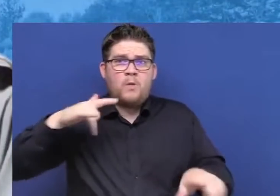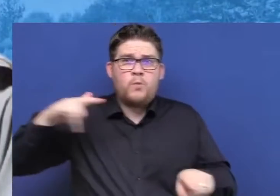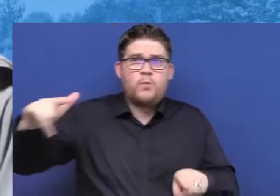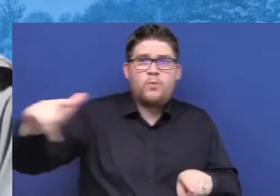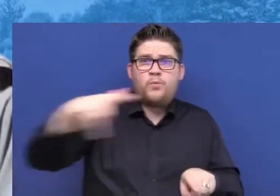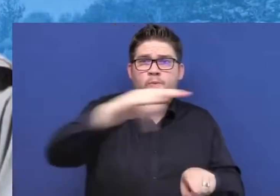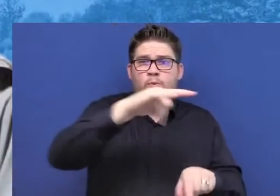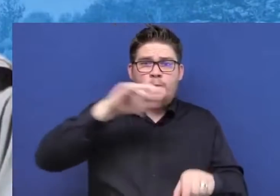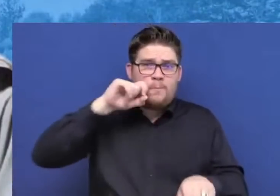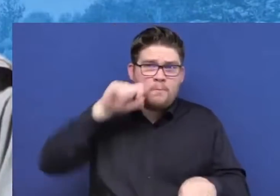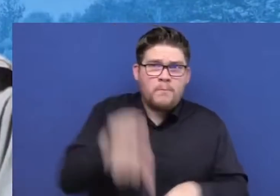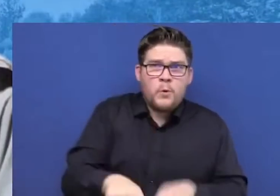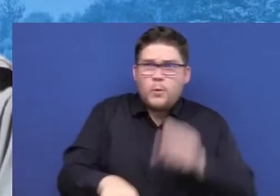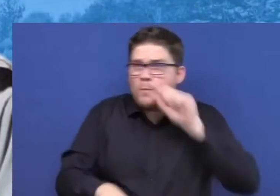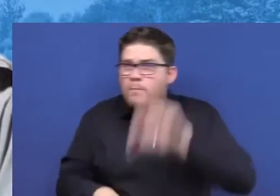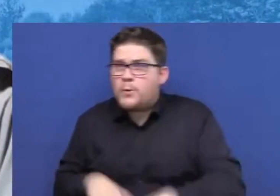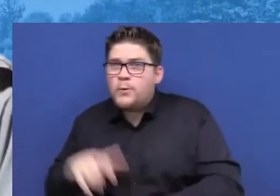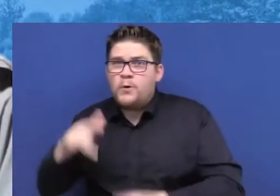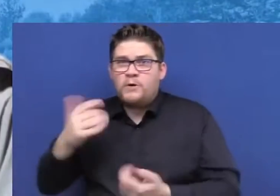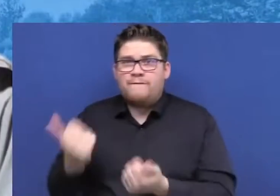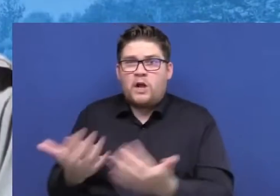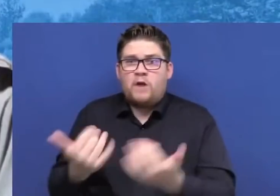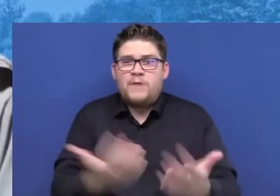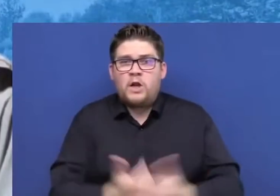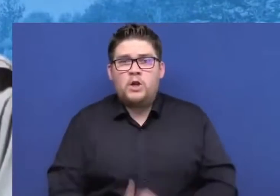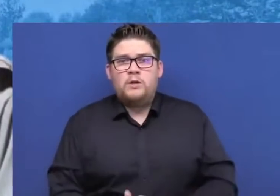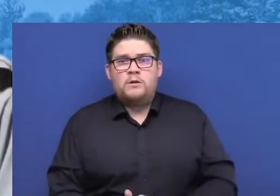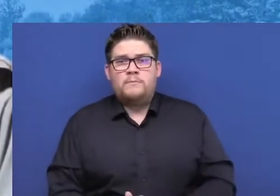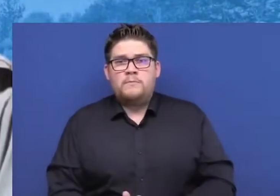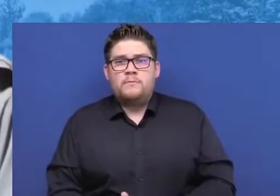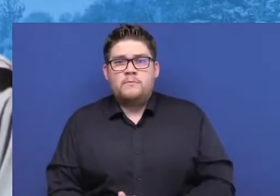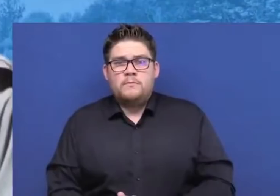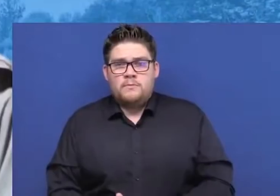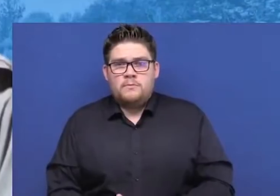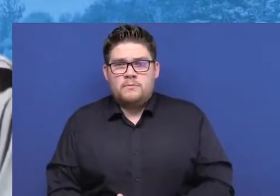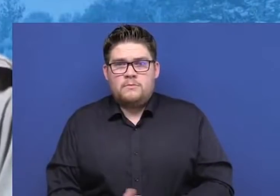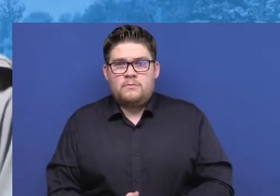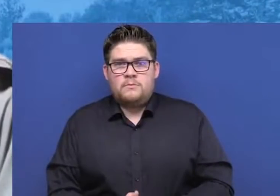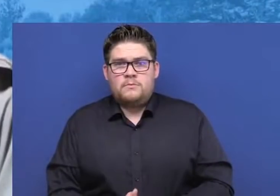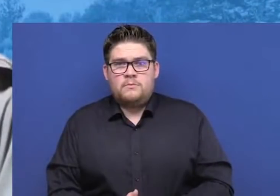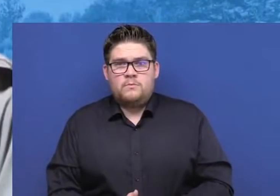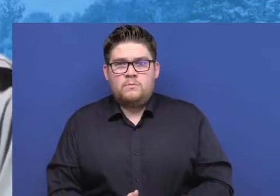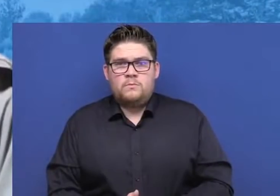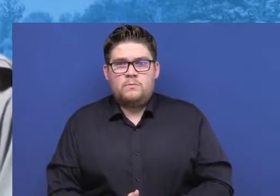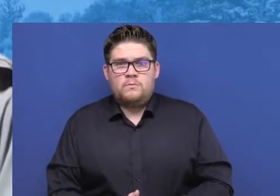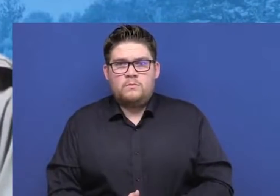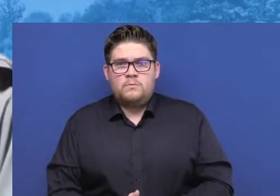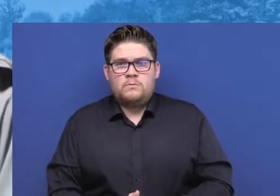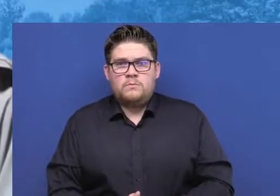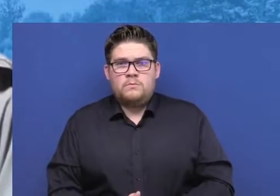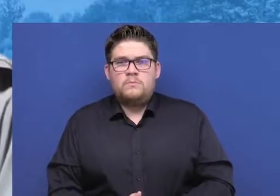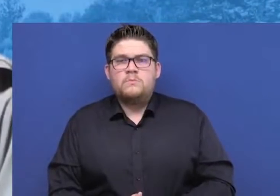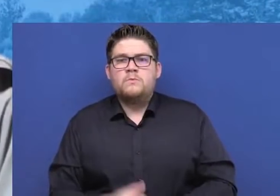you alluded to not only help us with detection, but help us with fire growth, and trying to